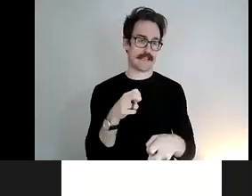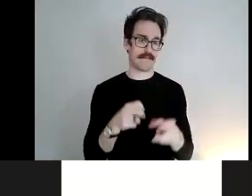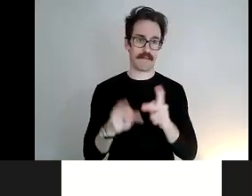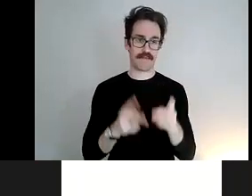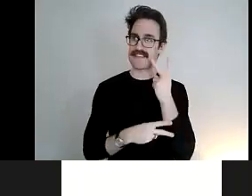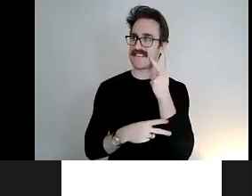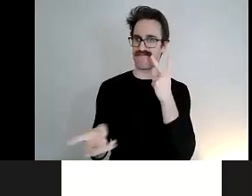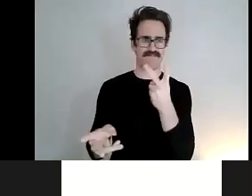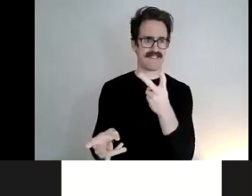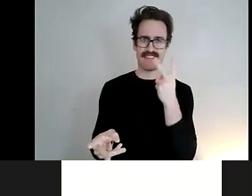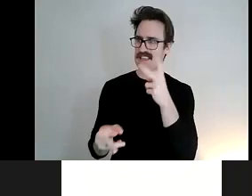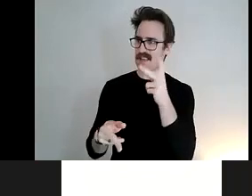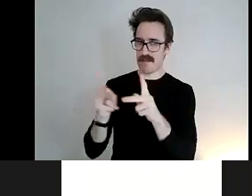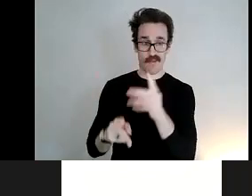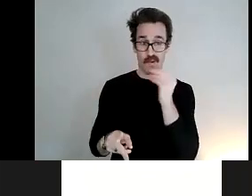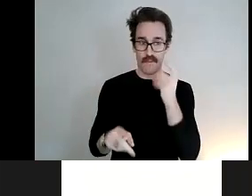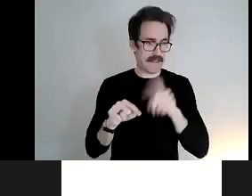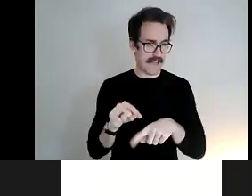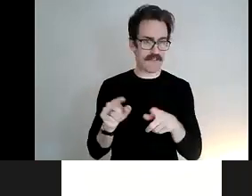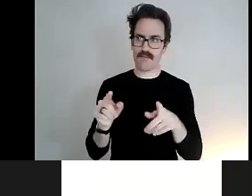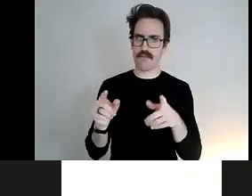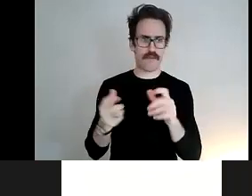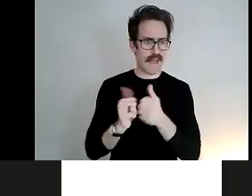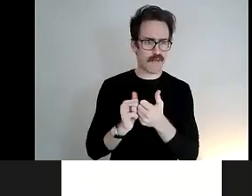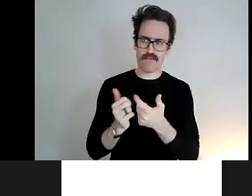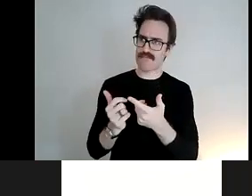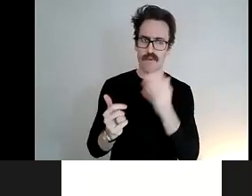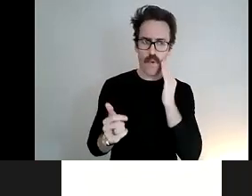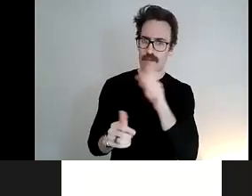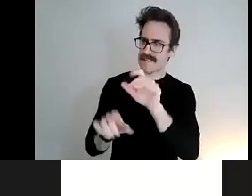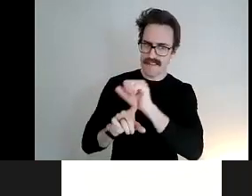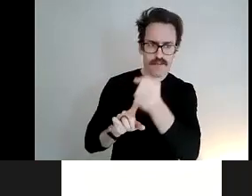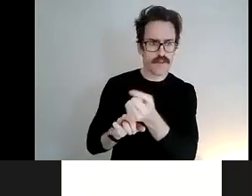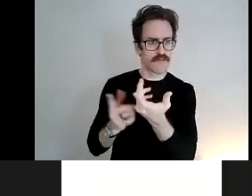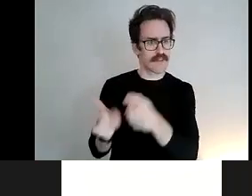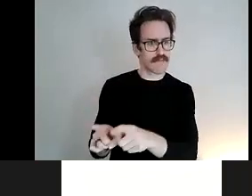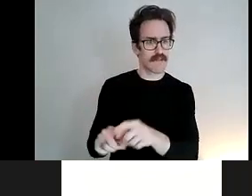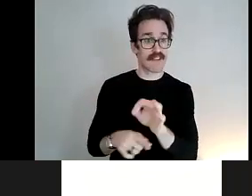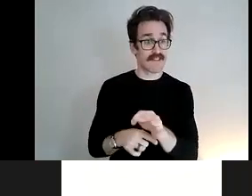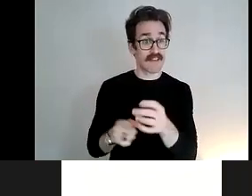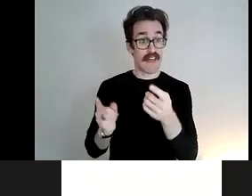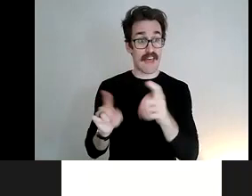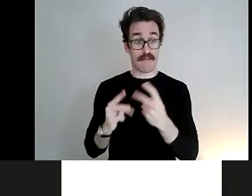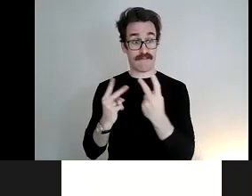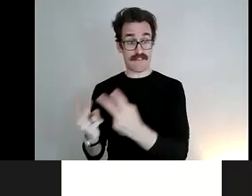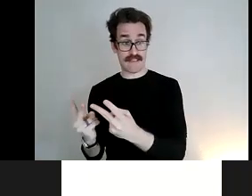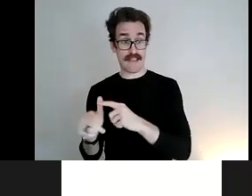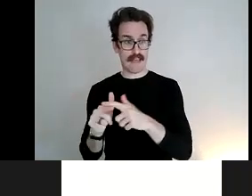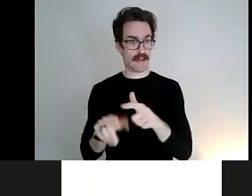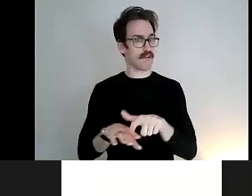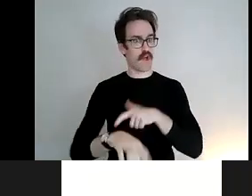us what's happening when people aren't really having many visitors. So if they seem to have lost weight between visits, that's something to keep in